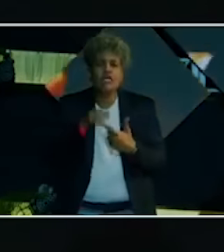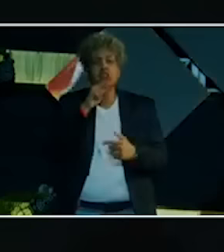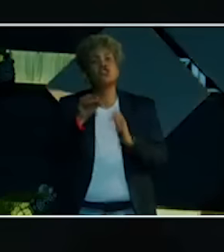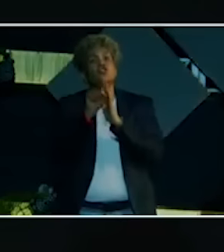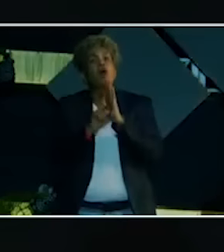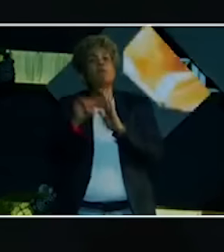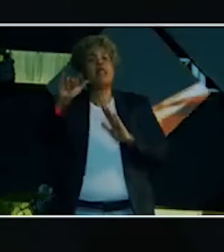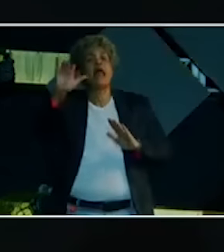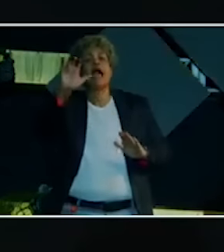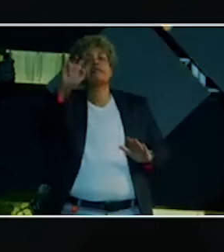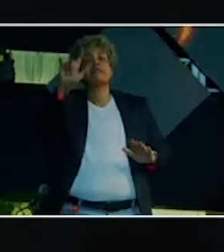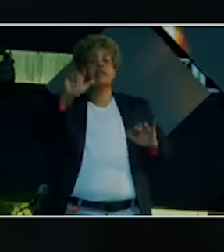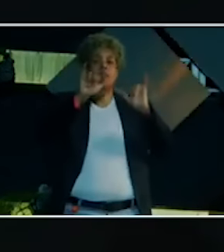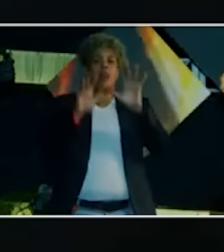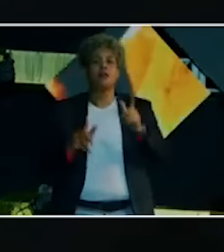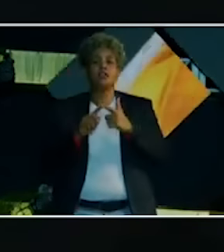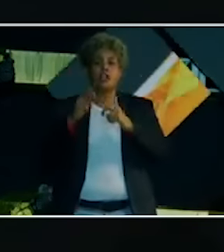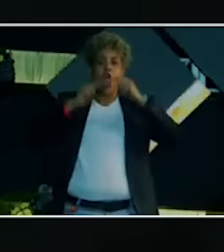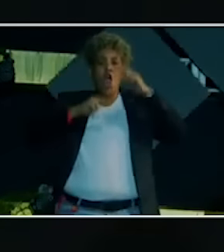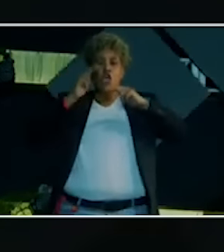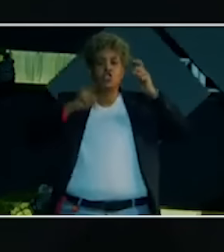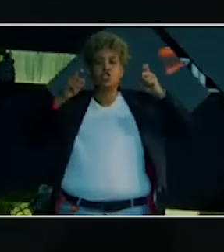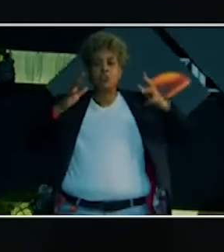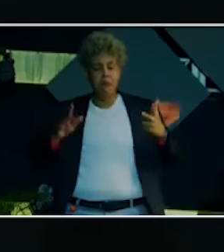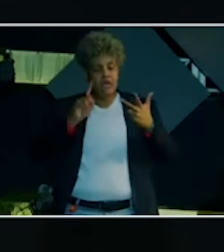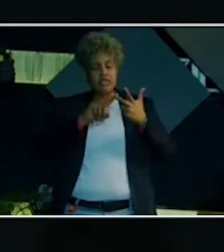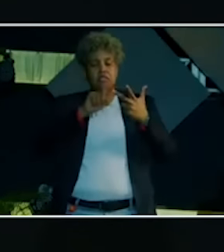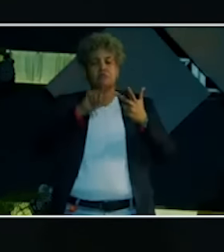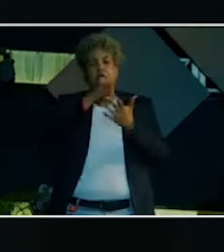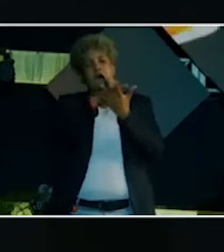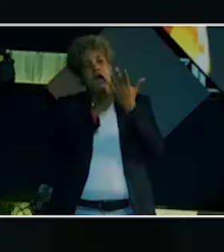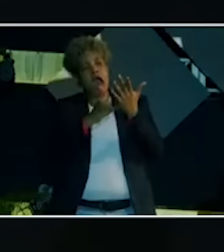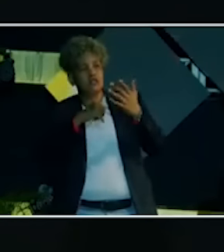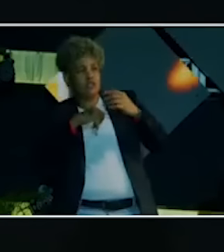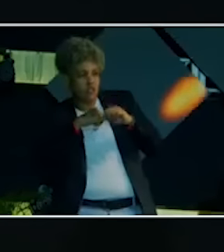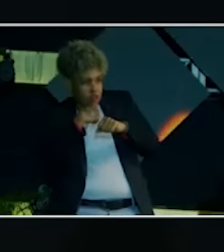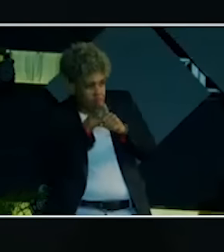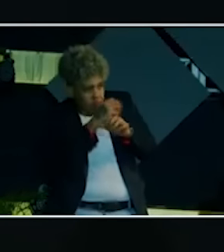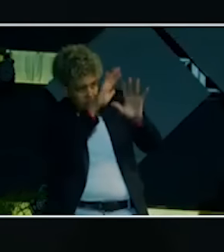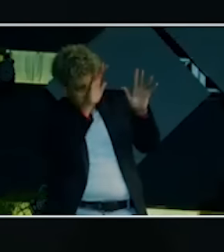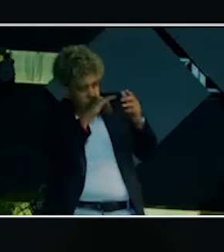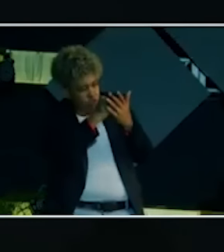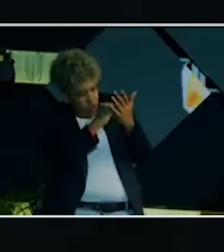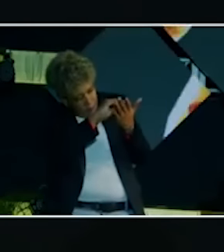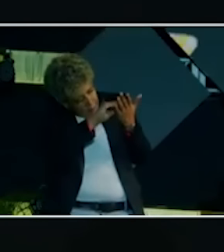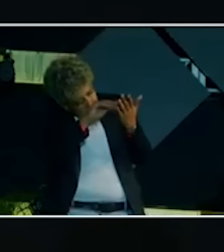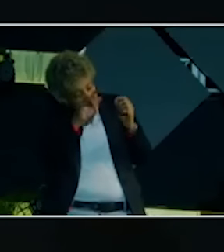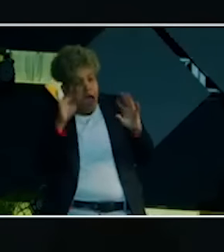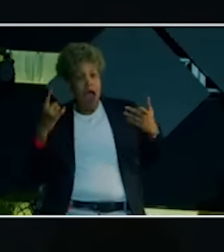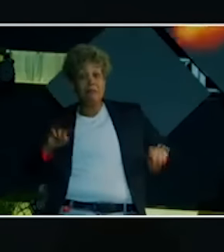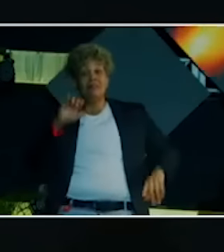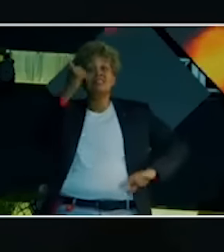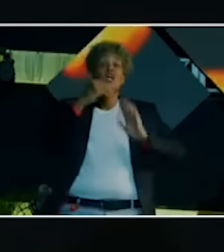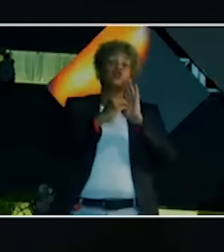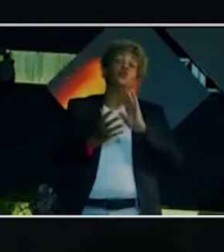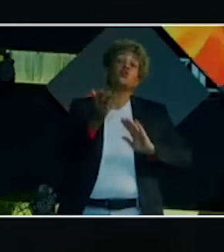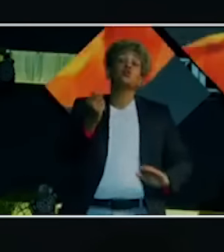subjects such as civil engineering, construction management, and architecture. 10 students per year will receive up